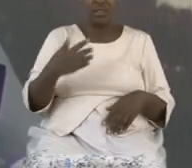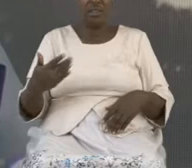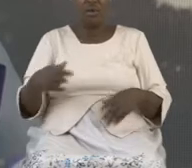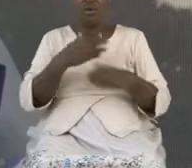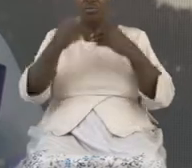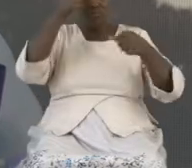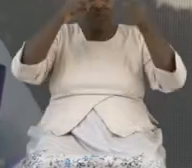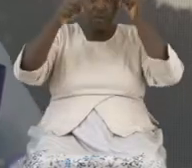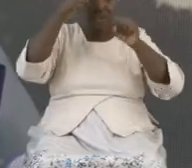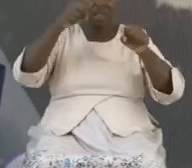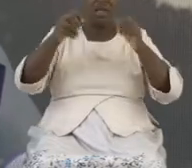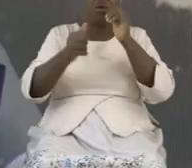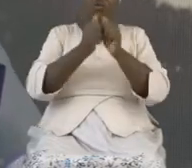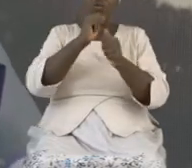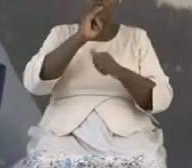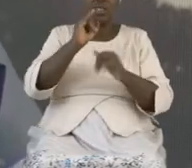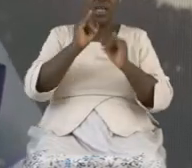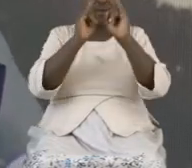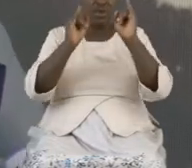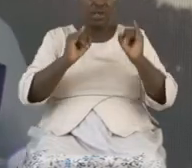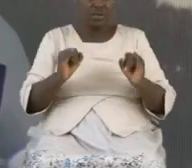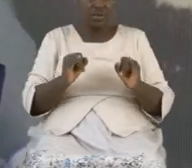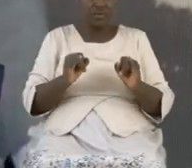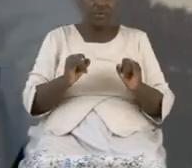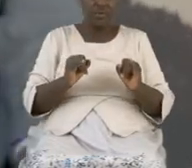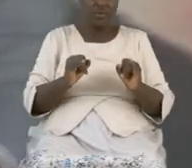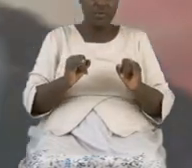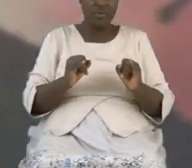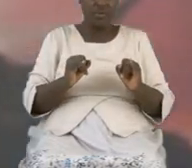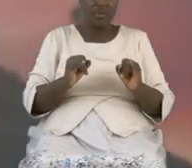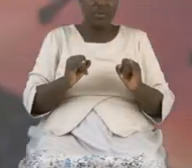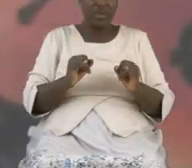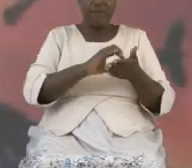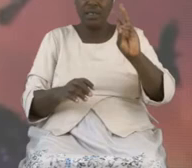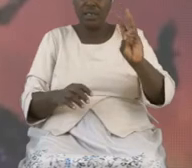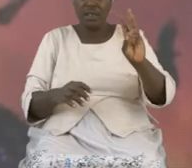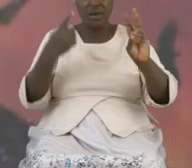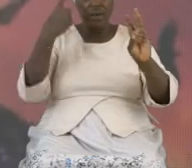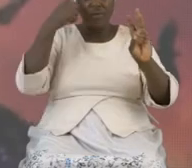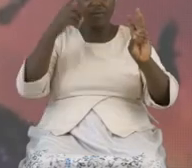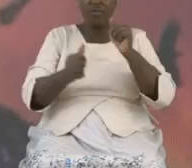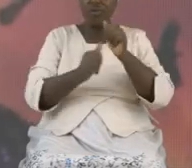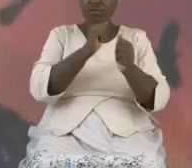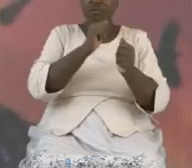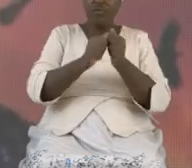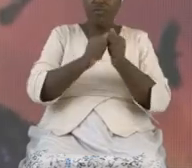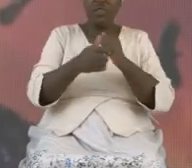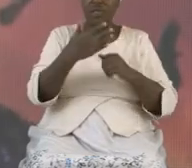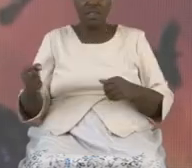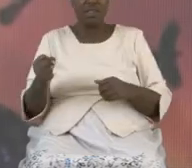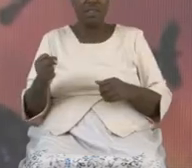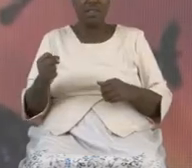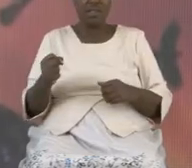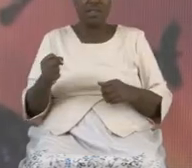is idolatry. Verse 6, for which things sake the wrath